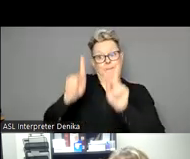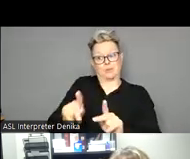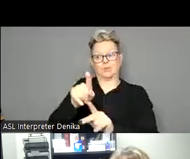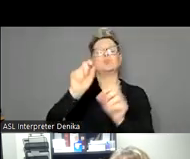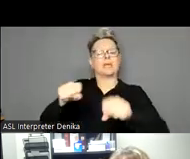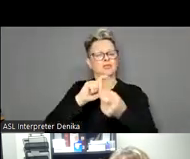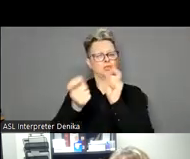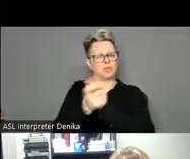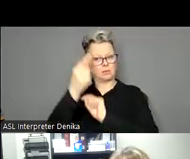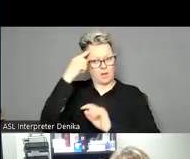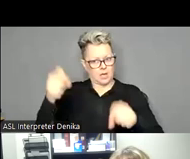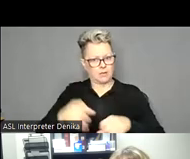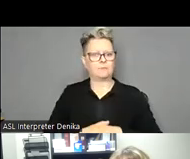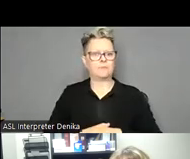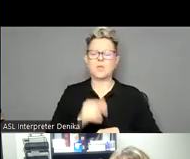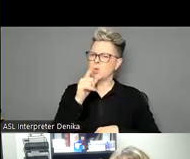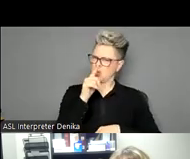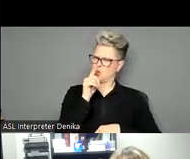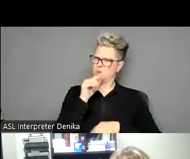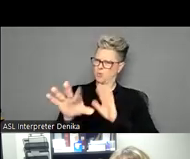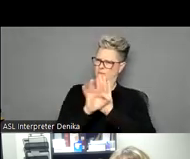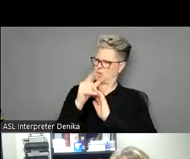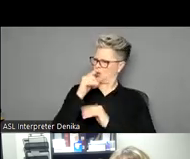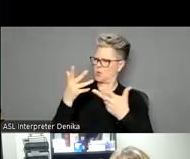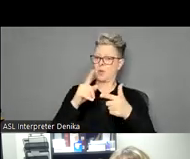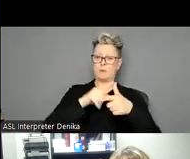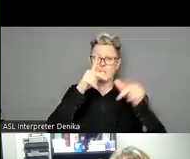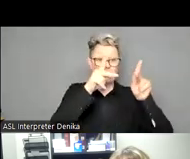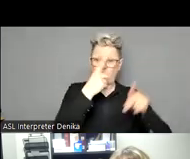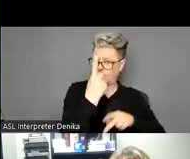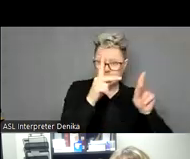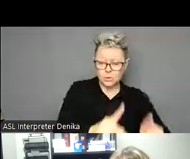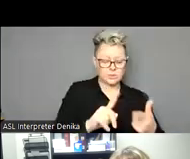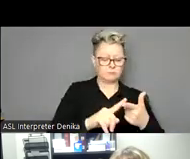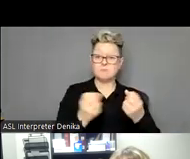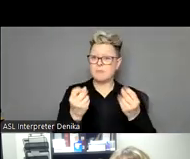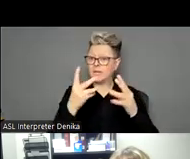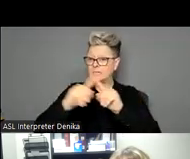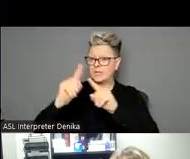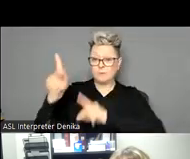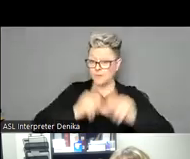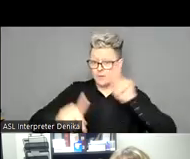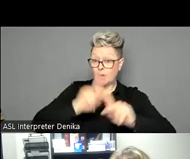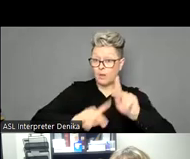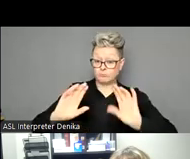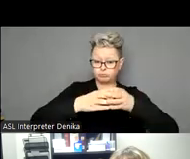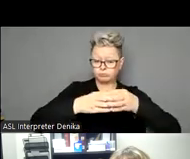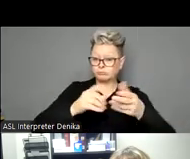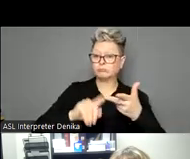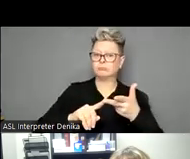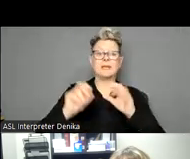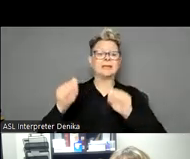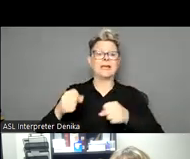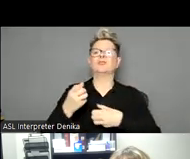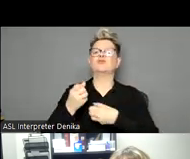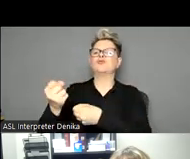Now, who can you name? You can name a person. You could name multiple people if you wanted to. You could name a trust corporation if you want